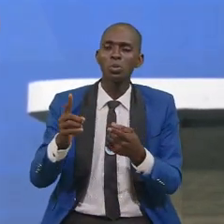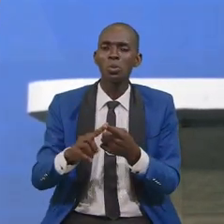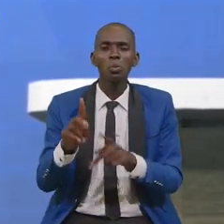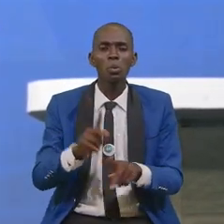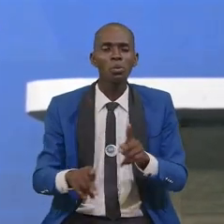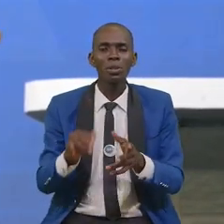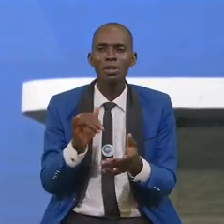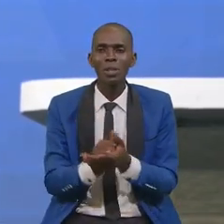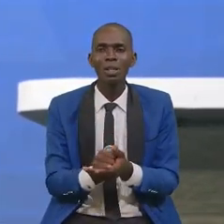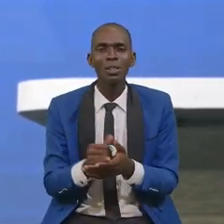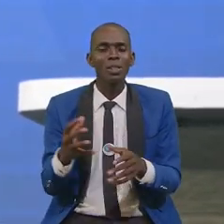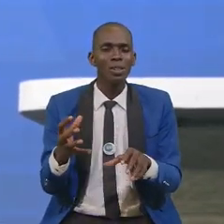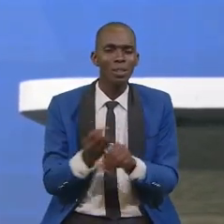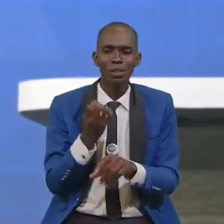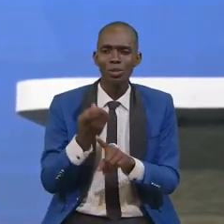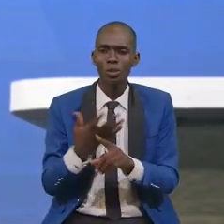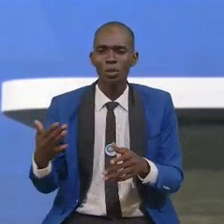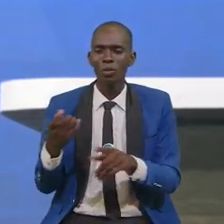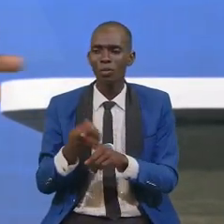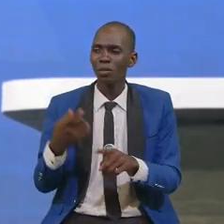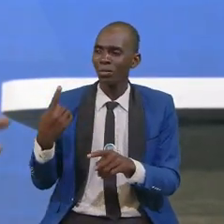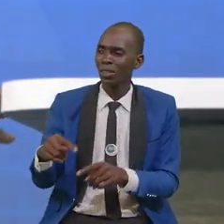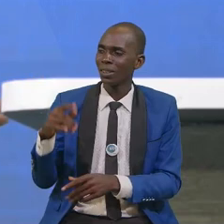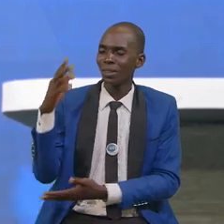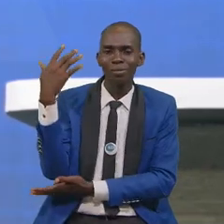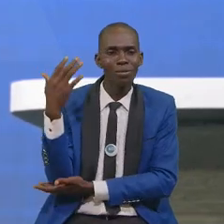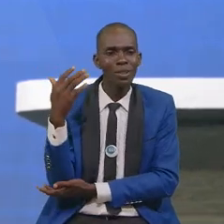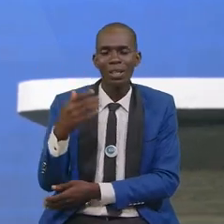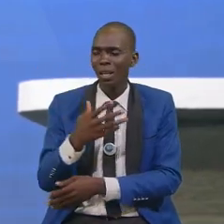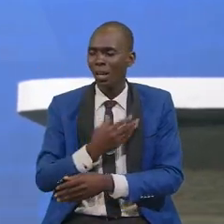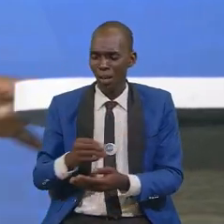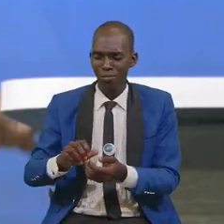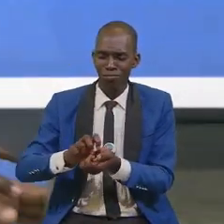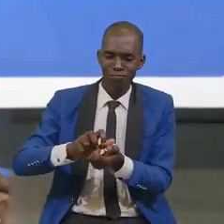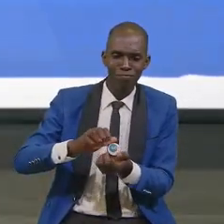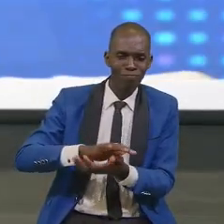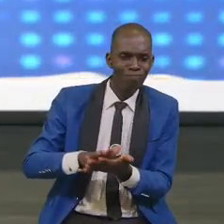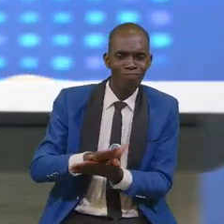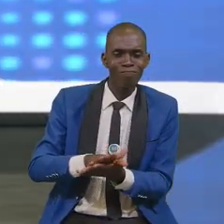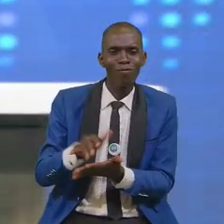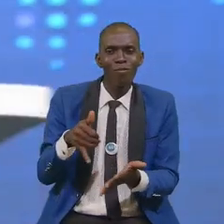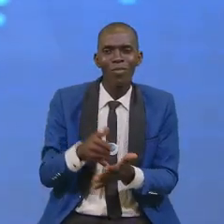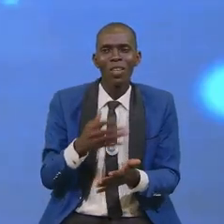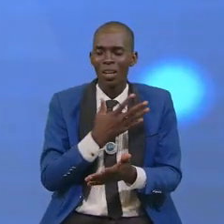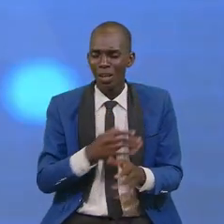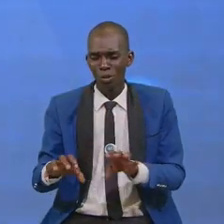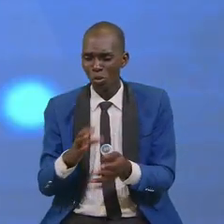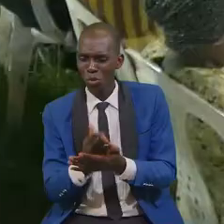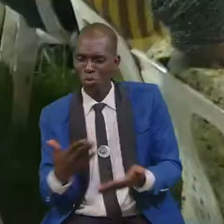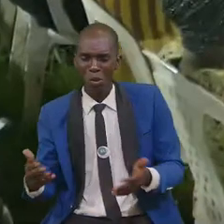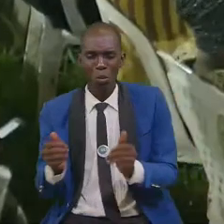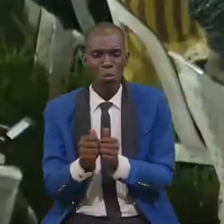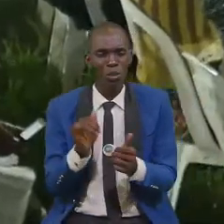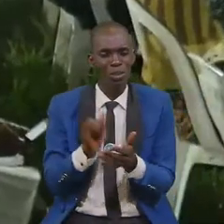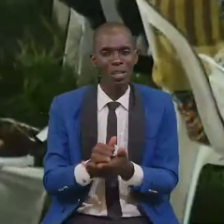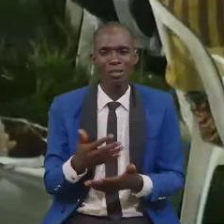take something from the back of the tree, and they grind it or burn it, and they burn some things of that, and you